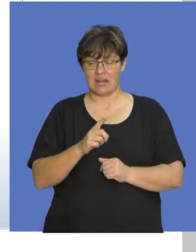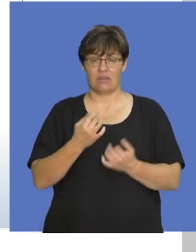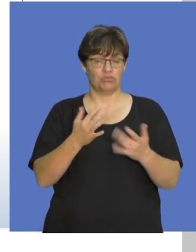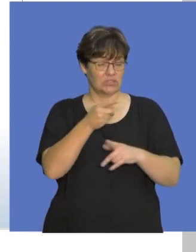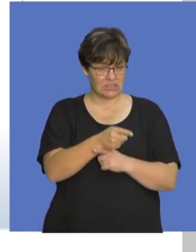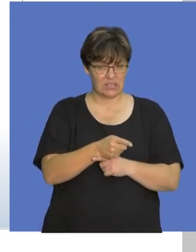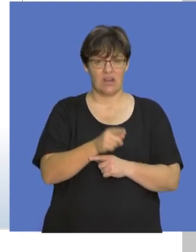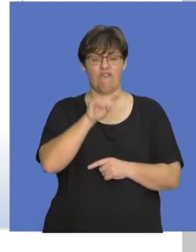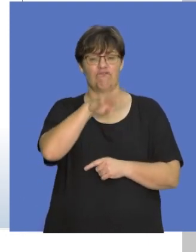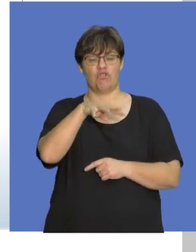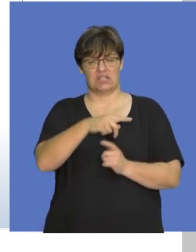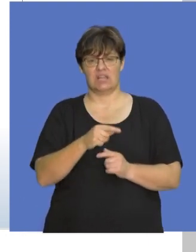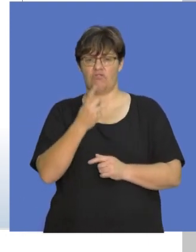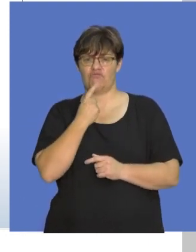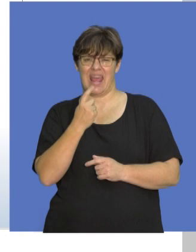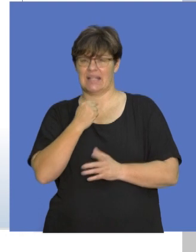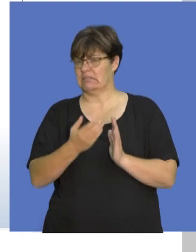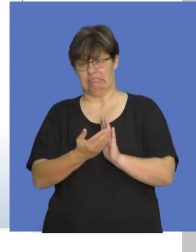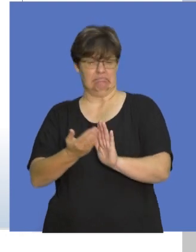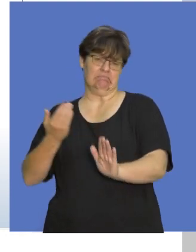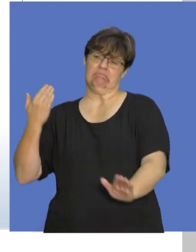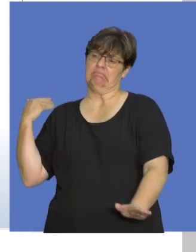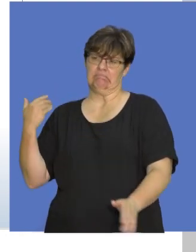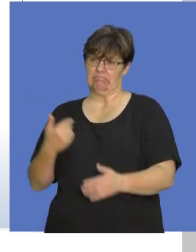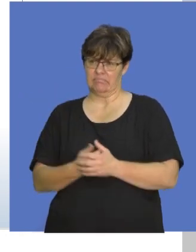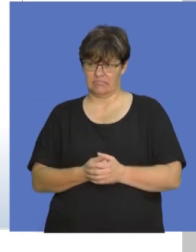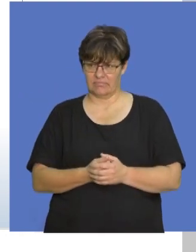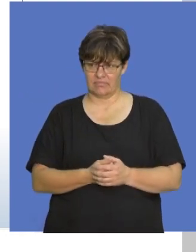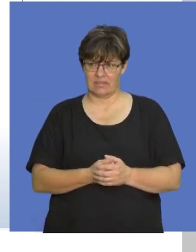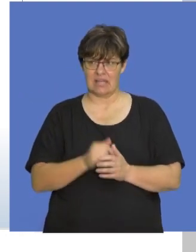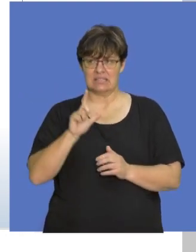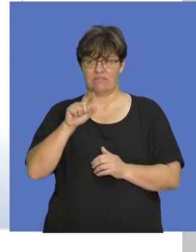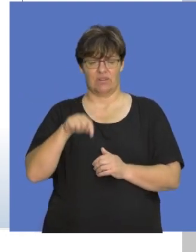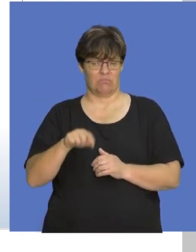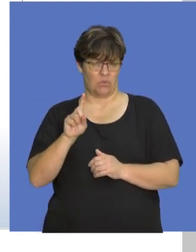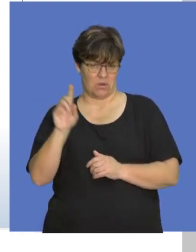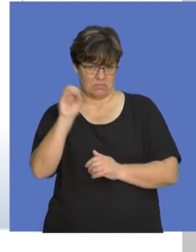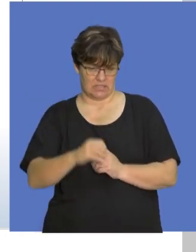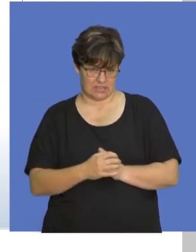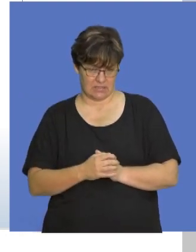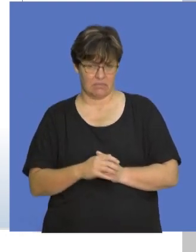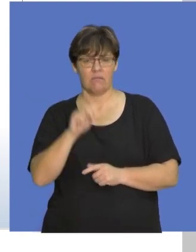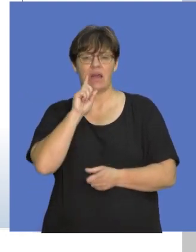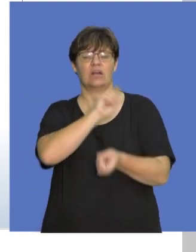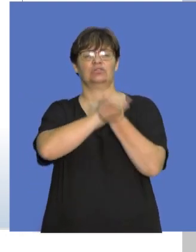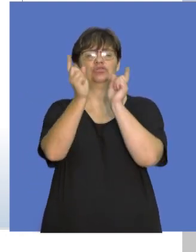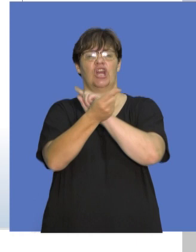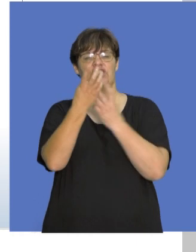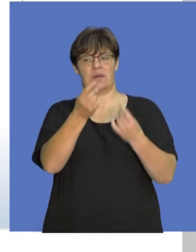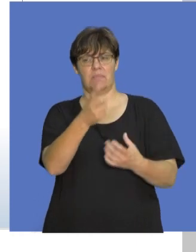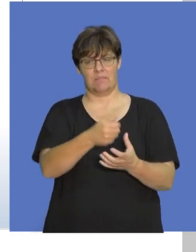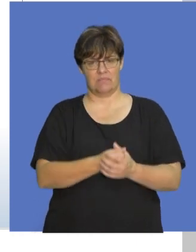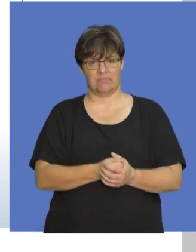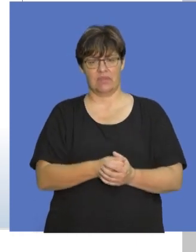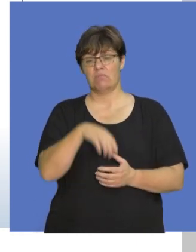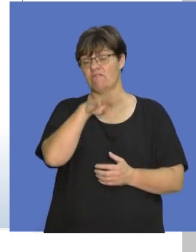28.6%, and cyan sitting at 14, and red is way back in the doldrums. But you know what, guys? Let's change this